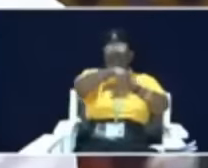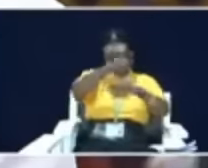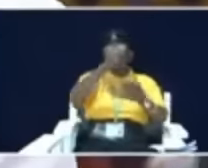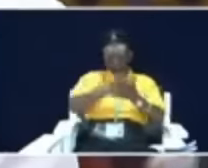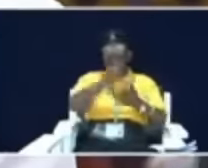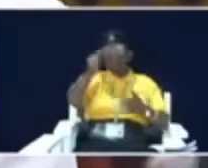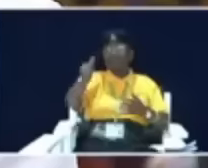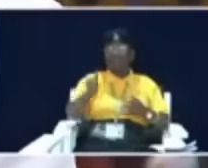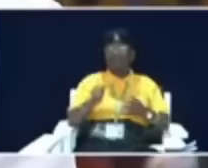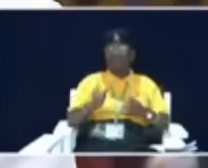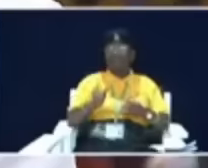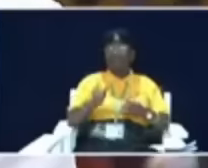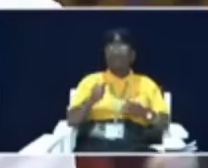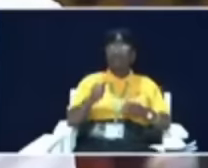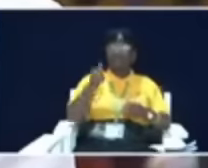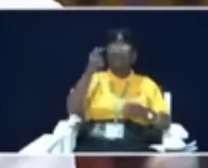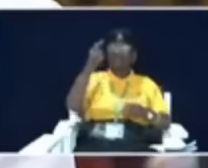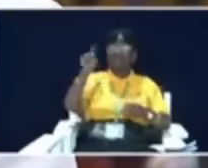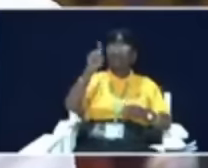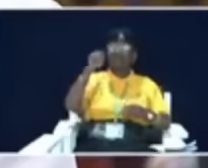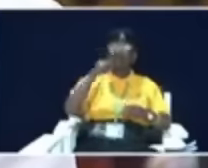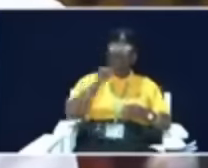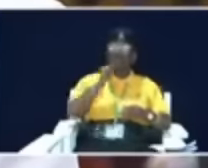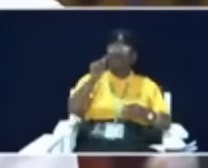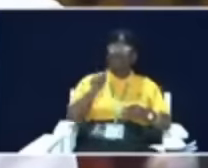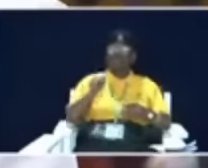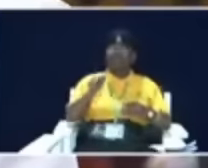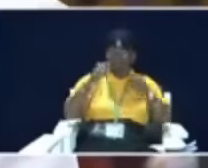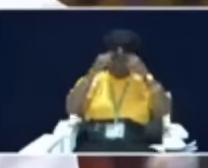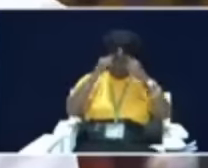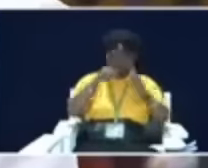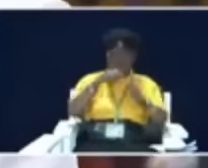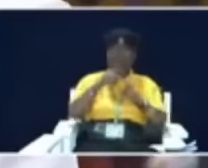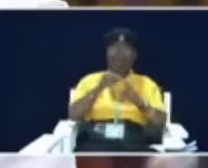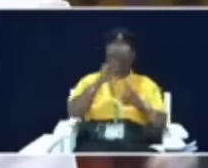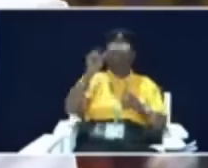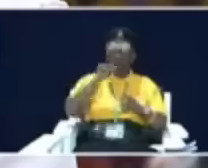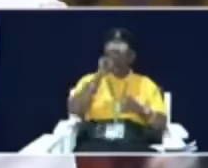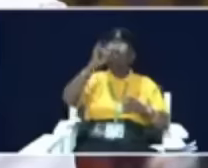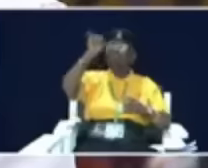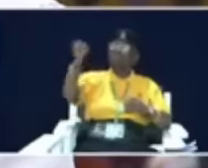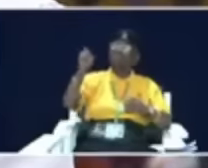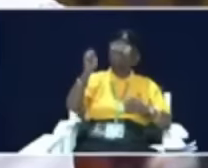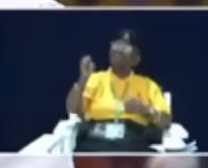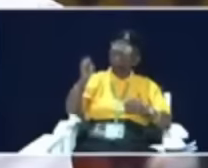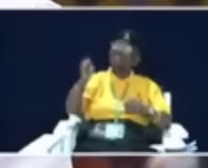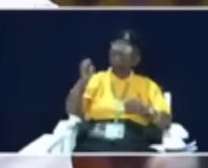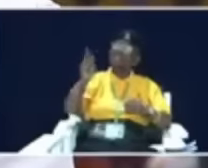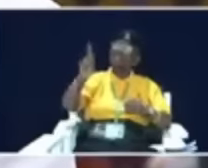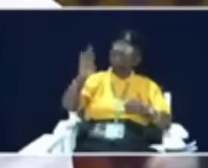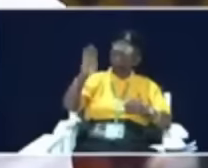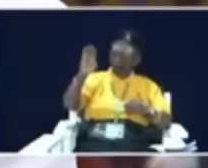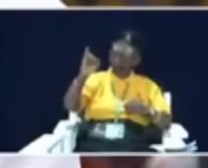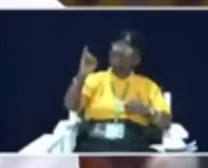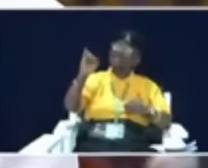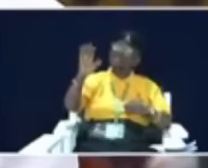The one I'm concerned about, it's not Jericho. Not Jericho wall. Jericho wall will fall